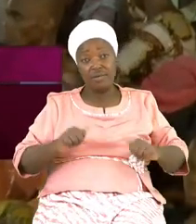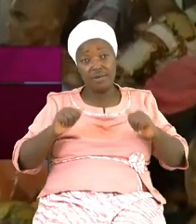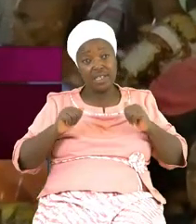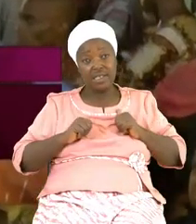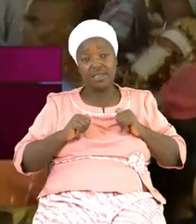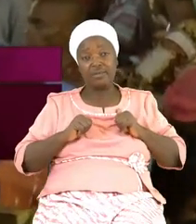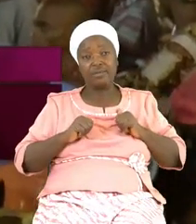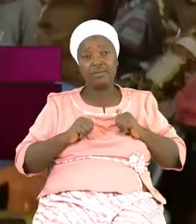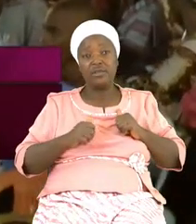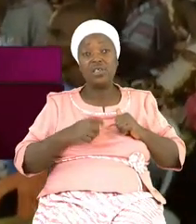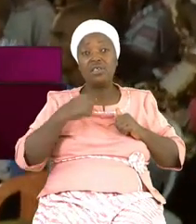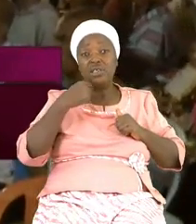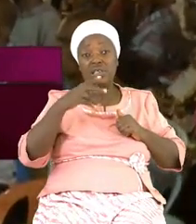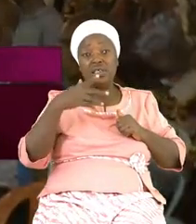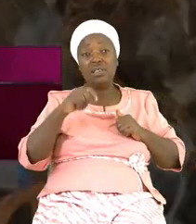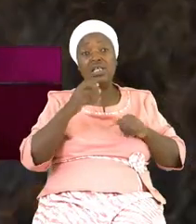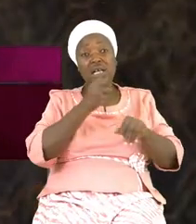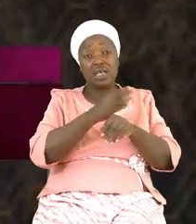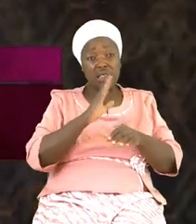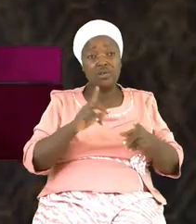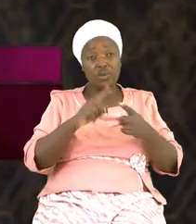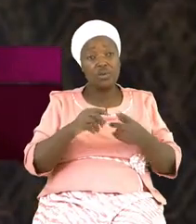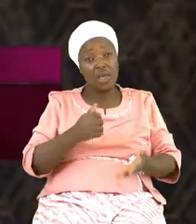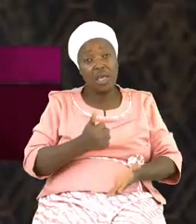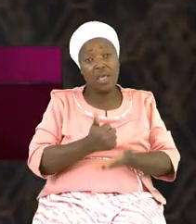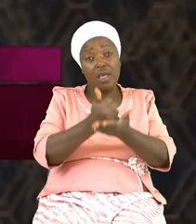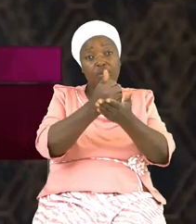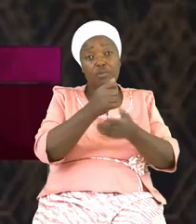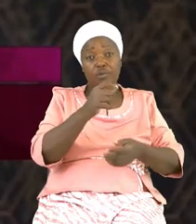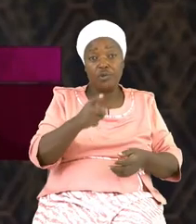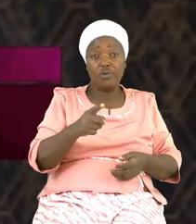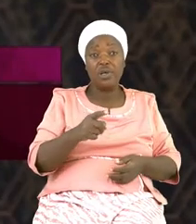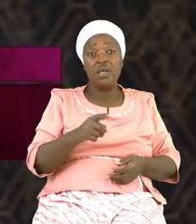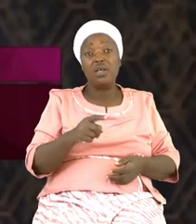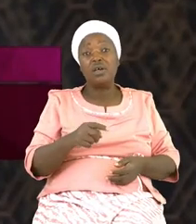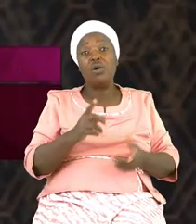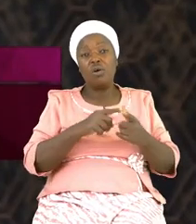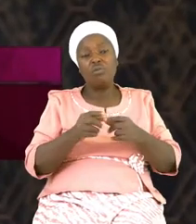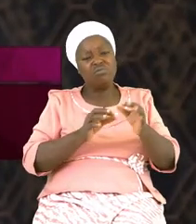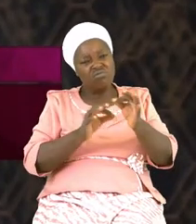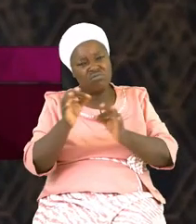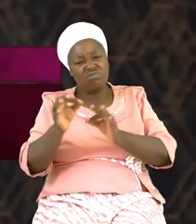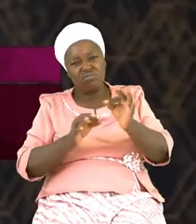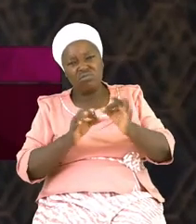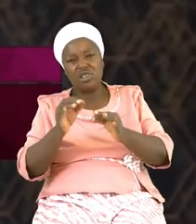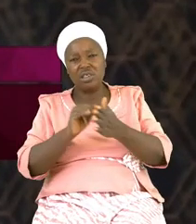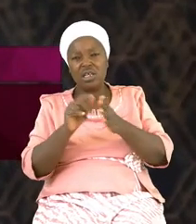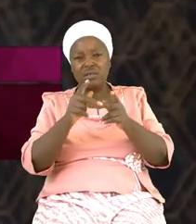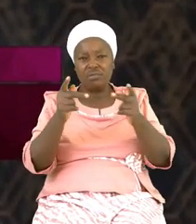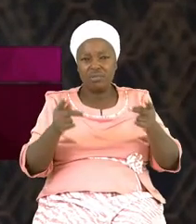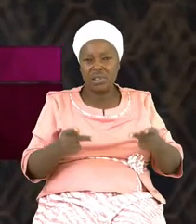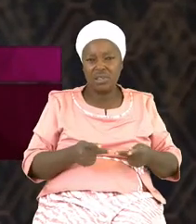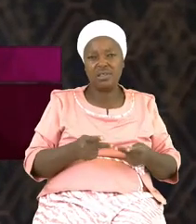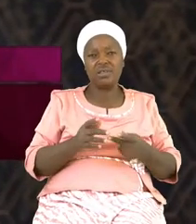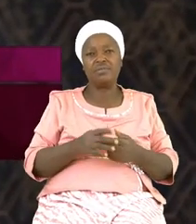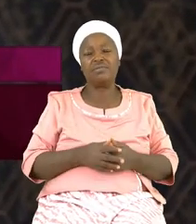tell the counselor to help you, or you yourself give a vivid description of where you live